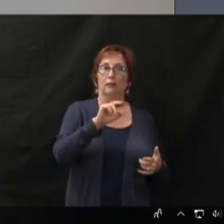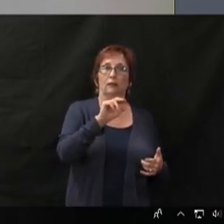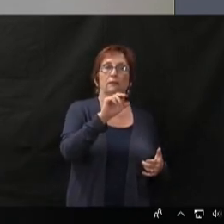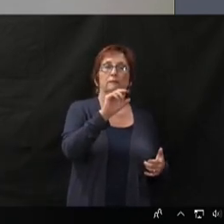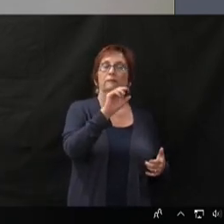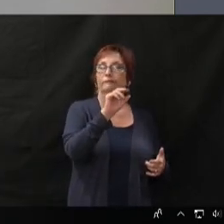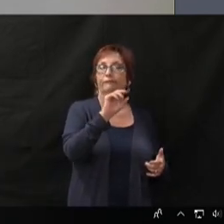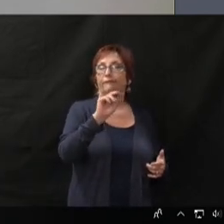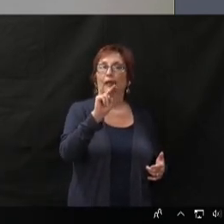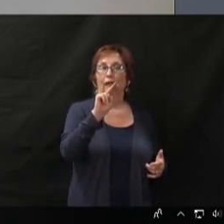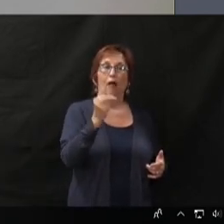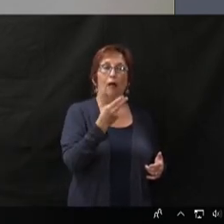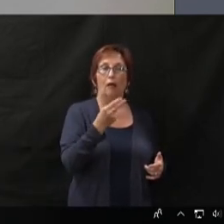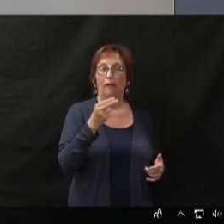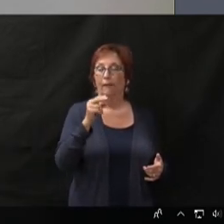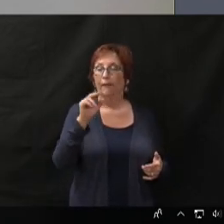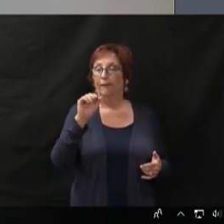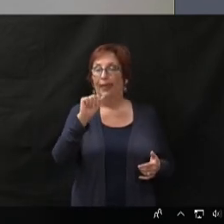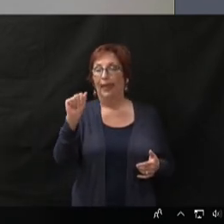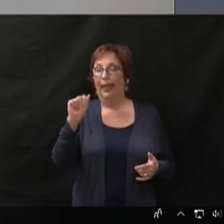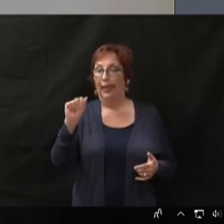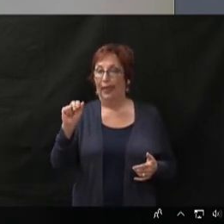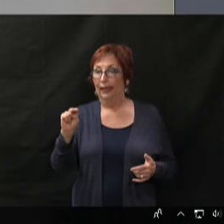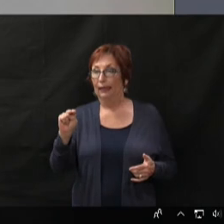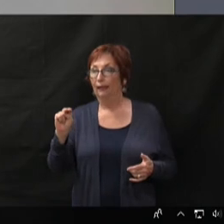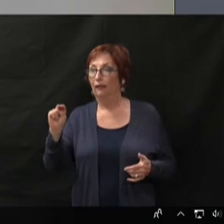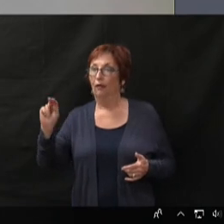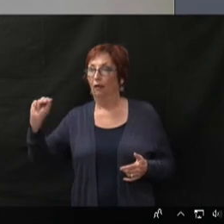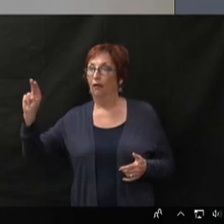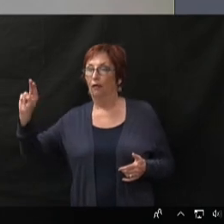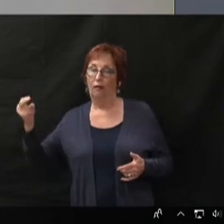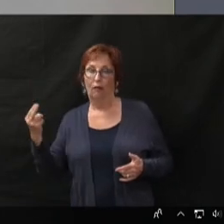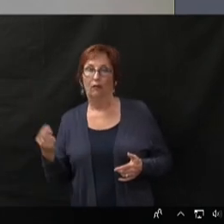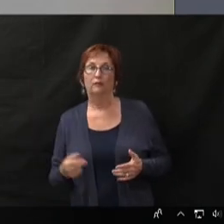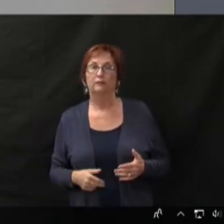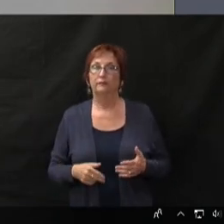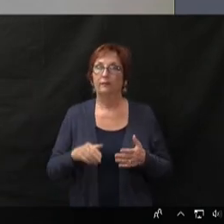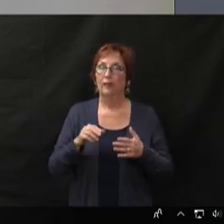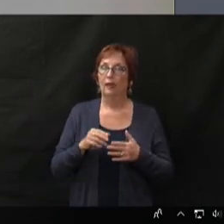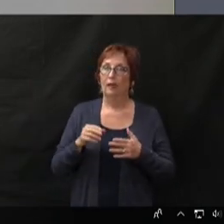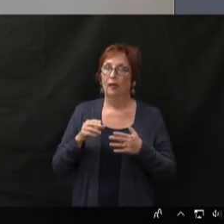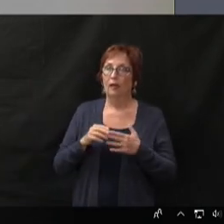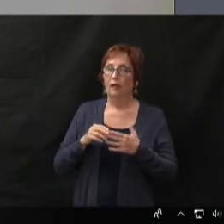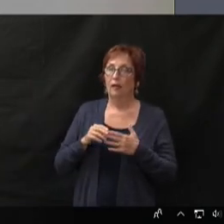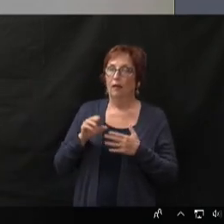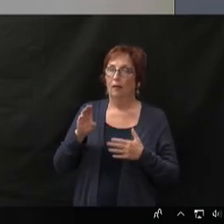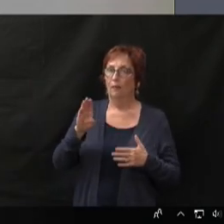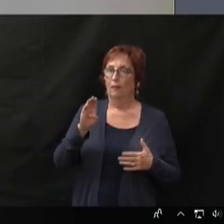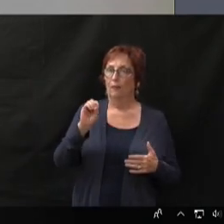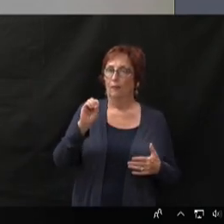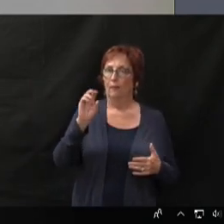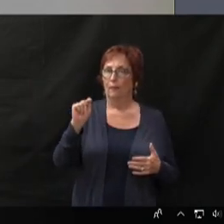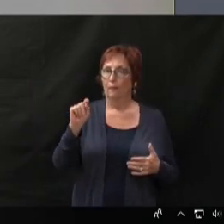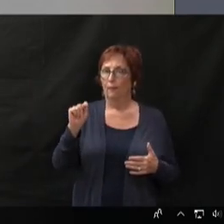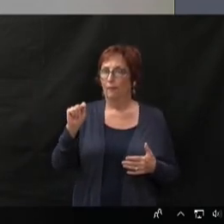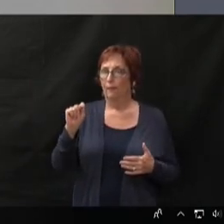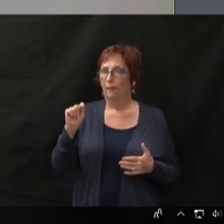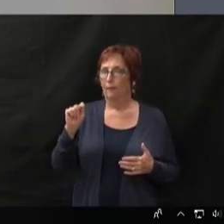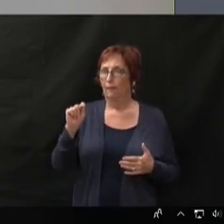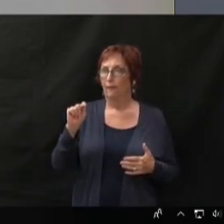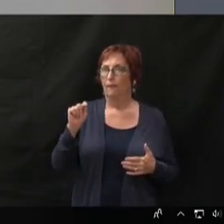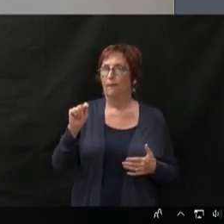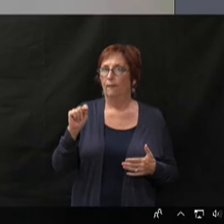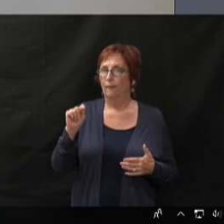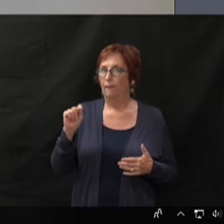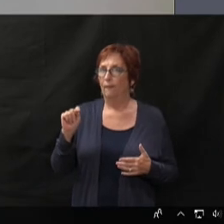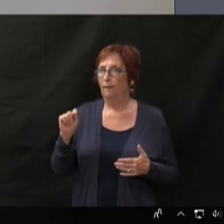So those are my two schwas. Now here's my O, bot, that's making the short O sound, tim. Or some